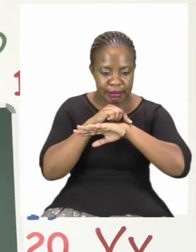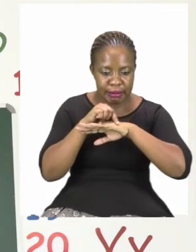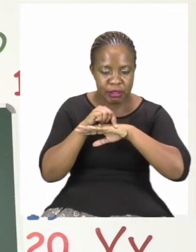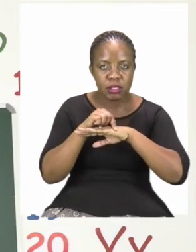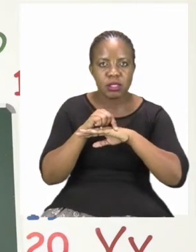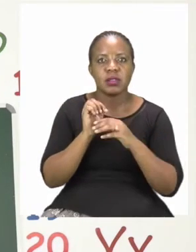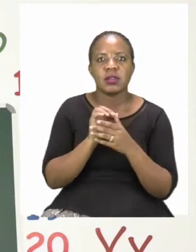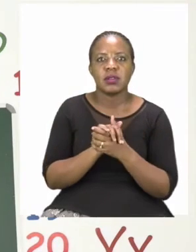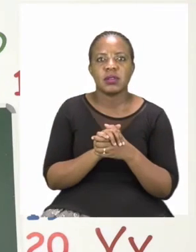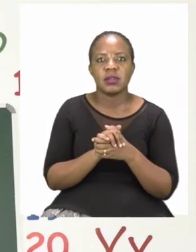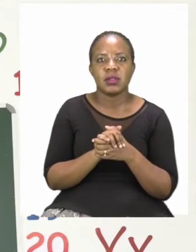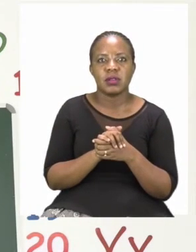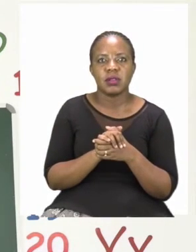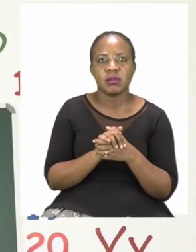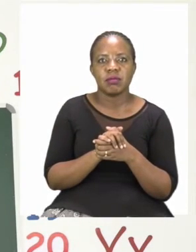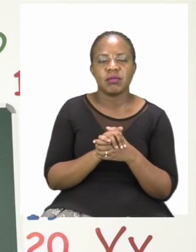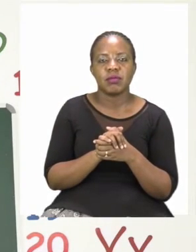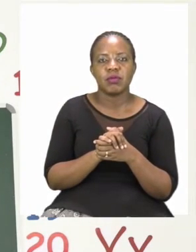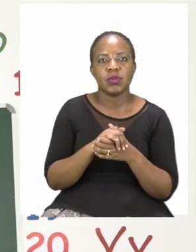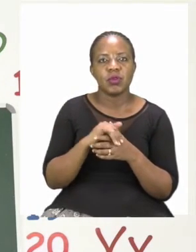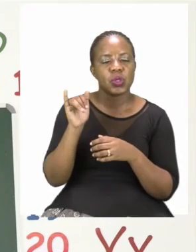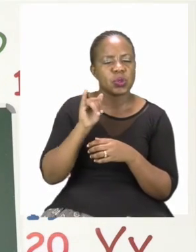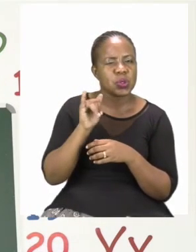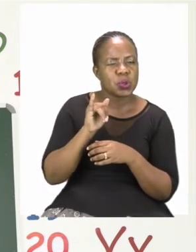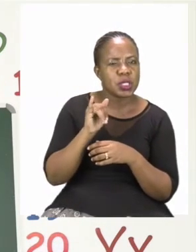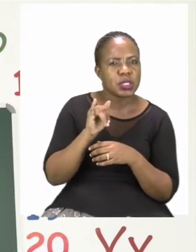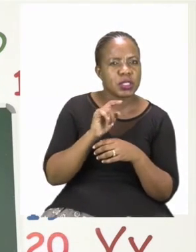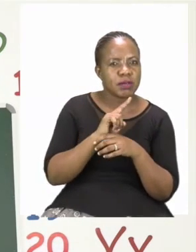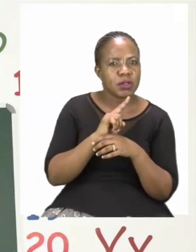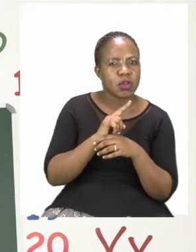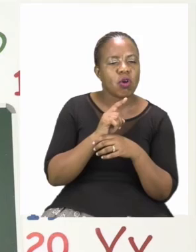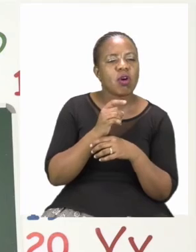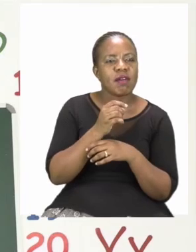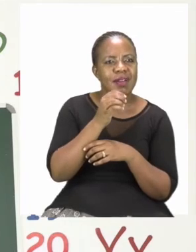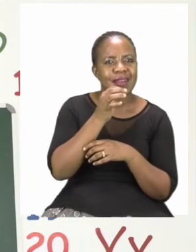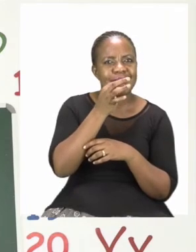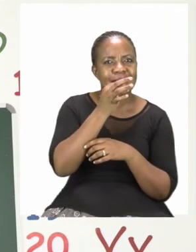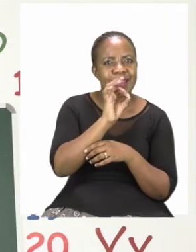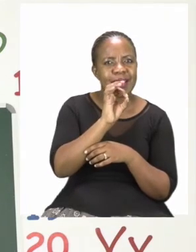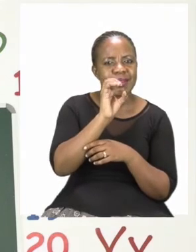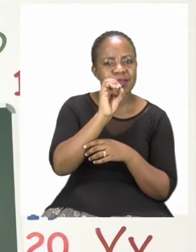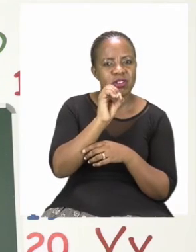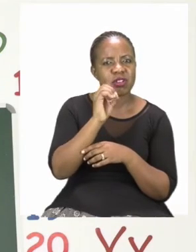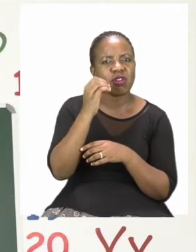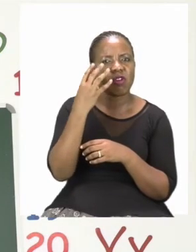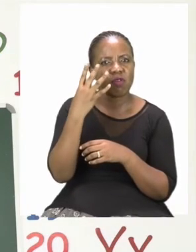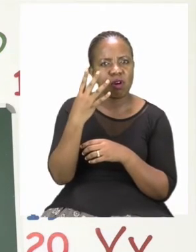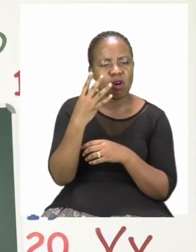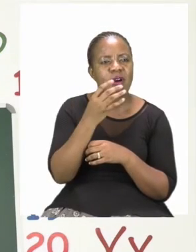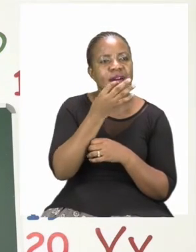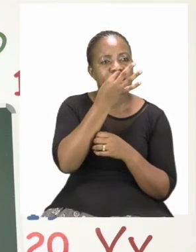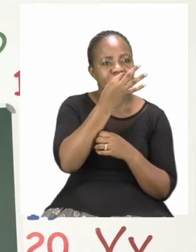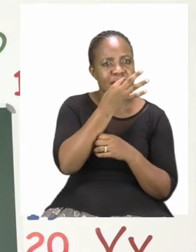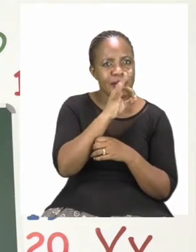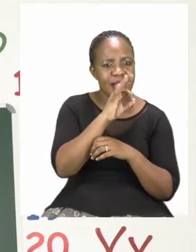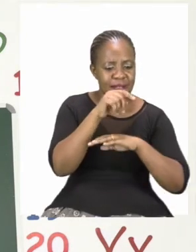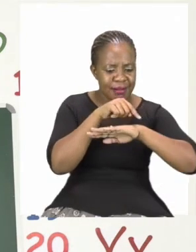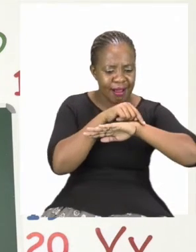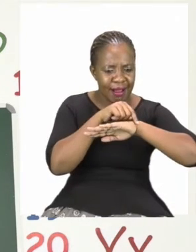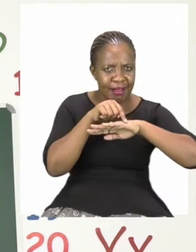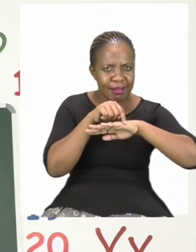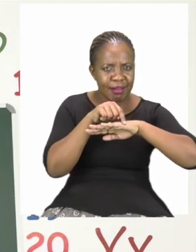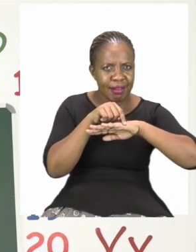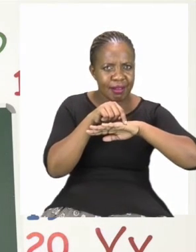one has a 9 that is underlined and it is sitting somewhere. Is it